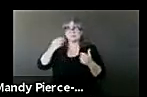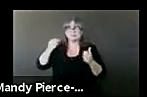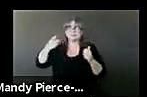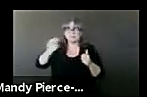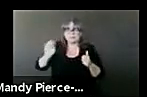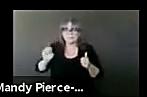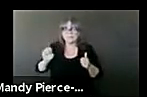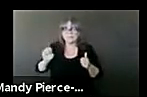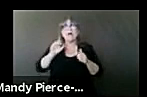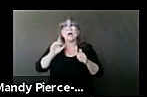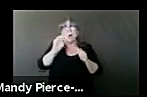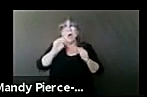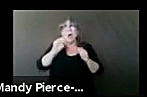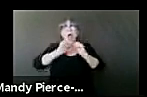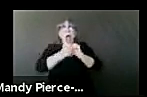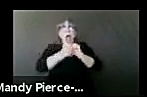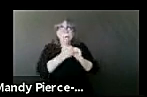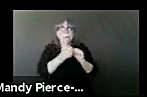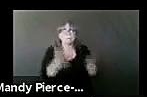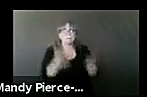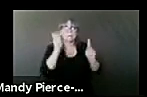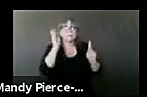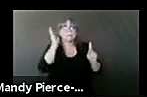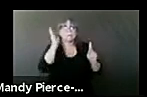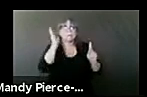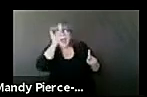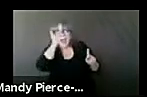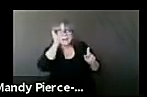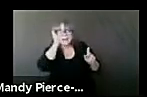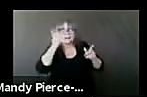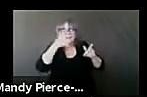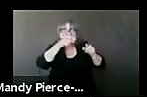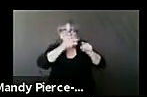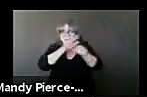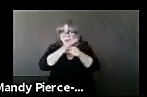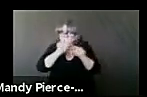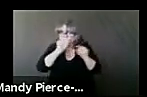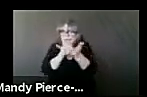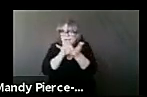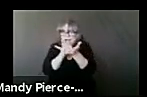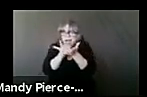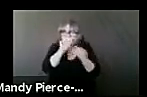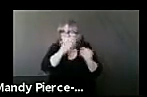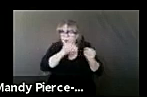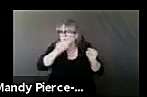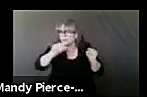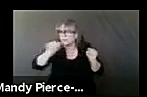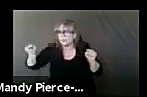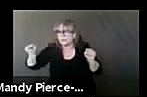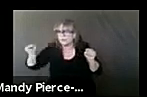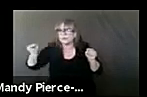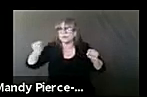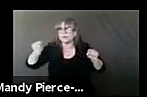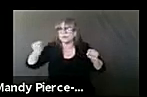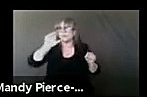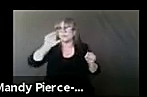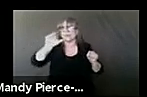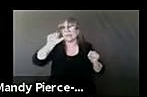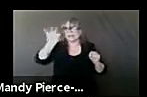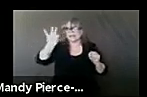in Colorado. If the number of available ICU beds is surpassed, Coloradans may not have access to the life-saving treatment they